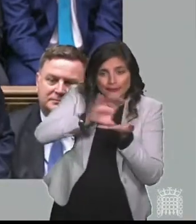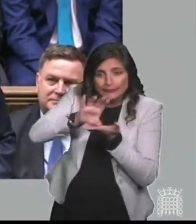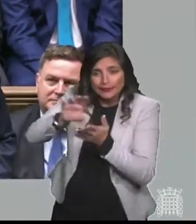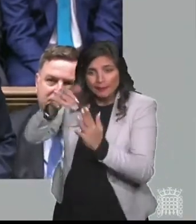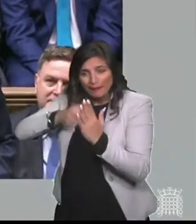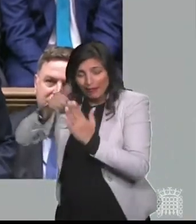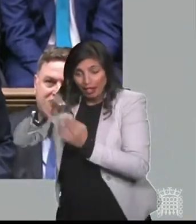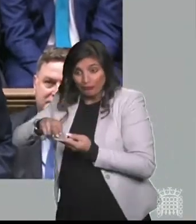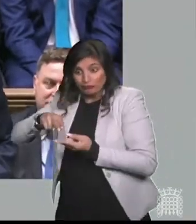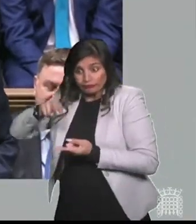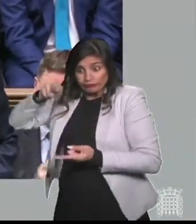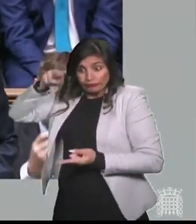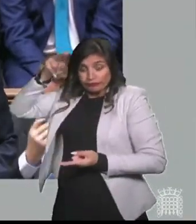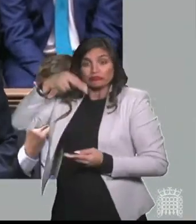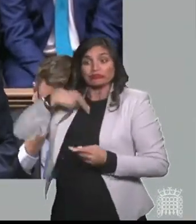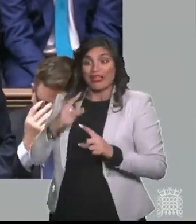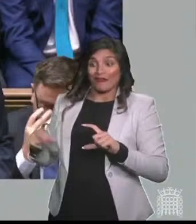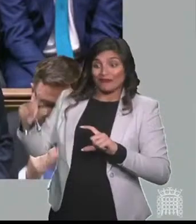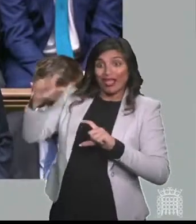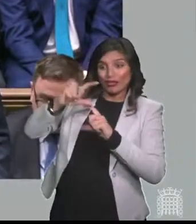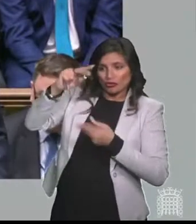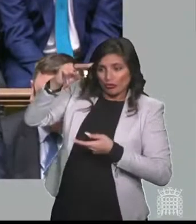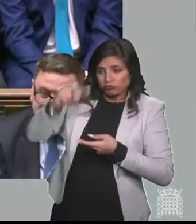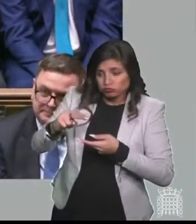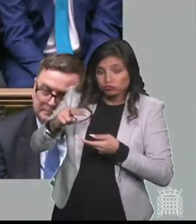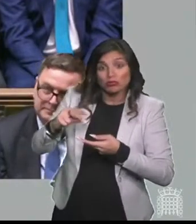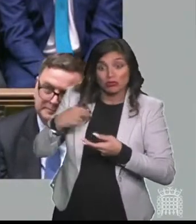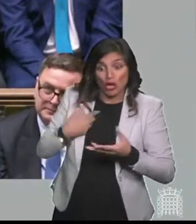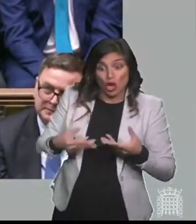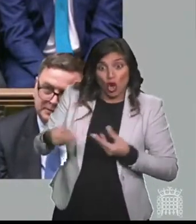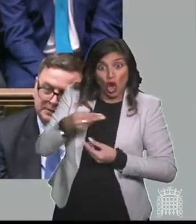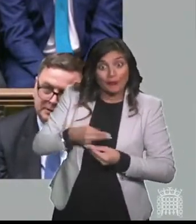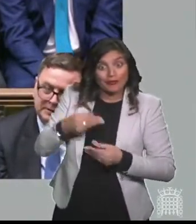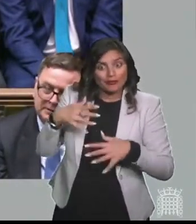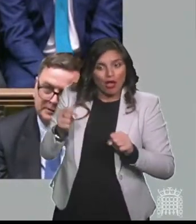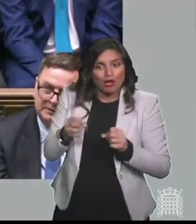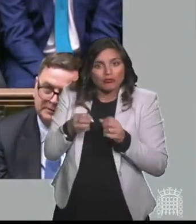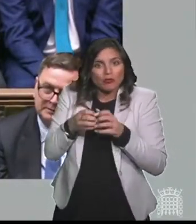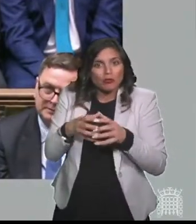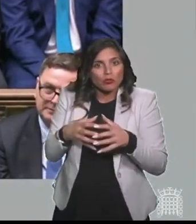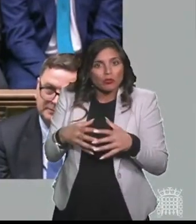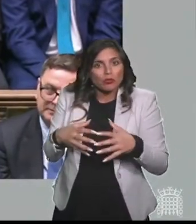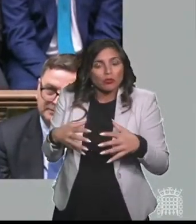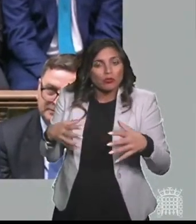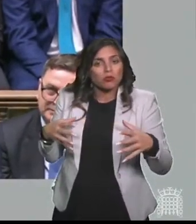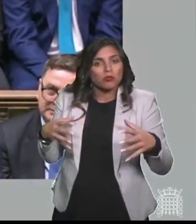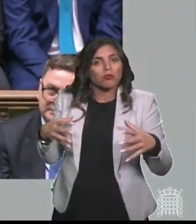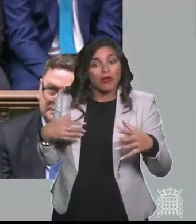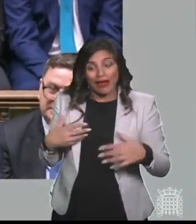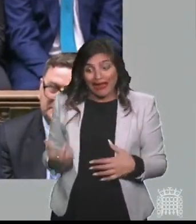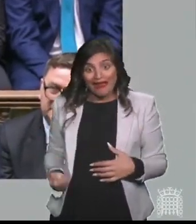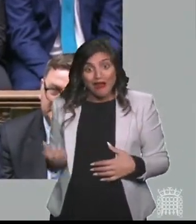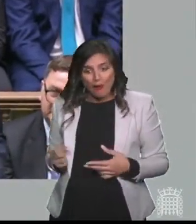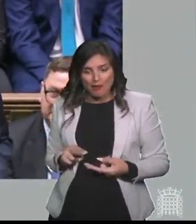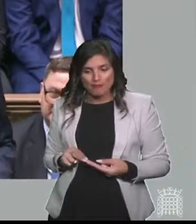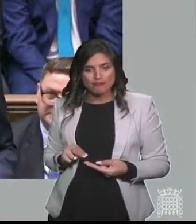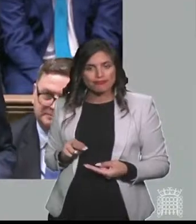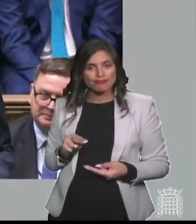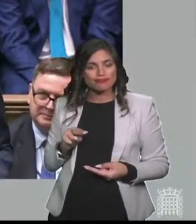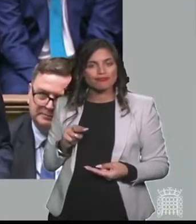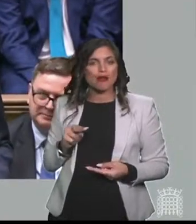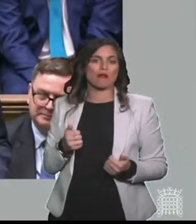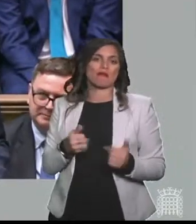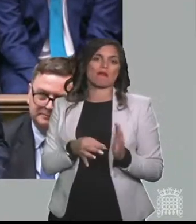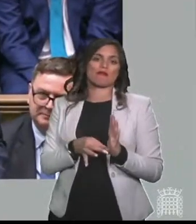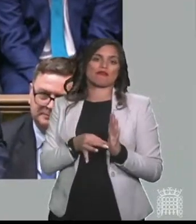recession, the economy has grown. Rather than falling as predicted, real incomes have risen. Our plan